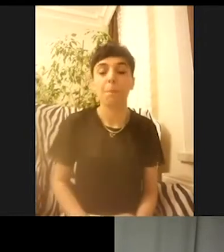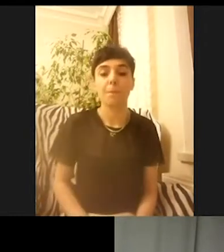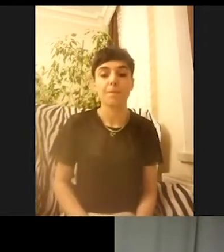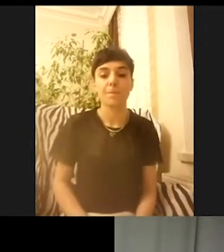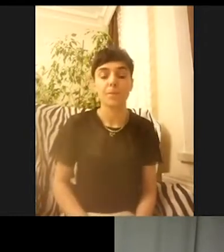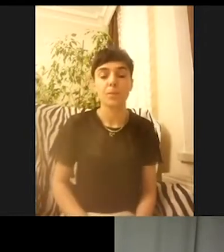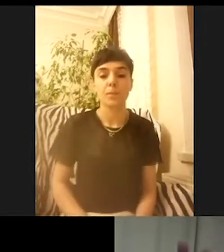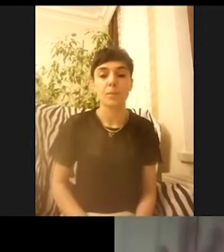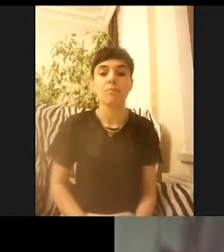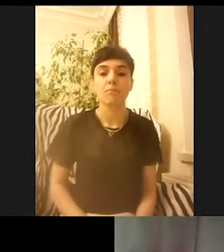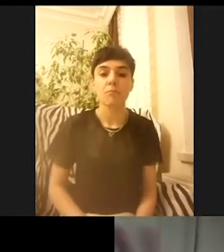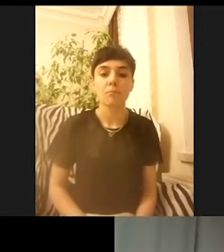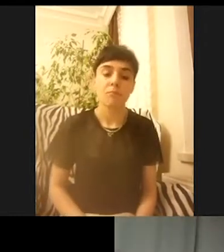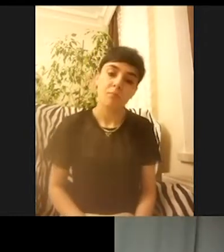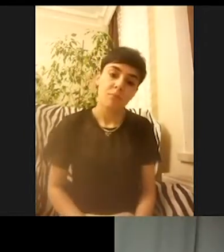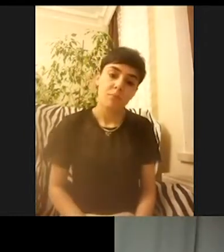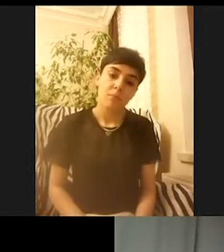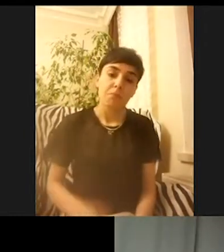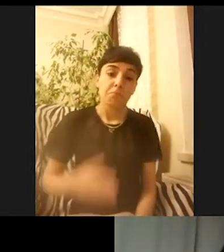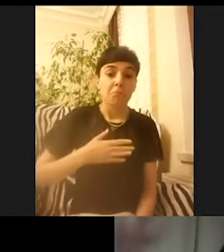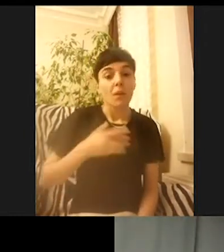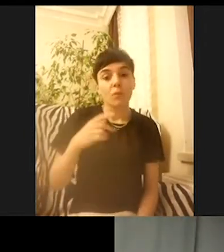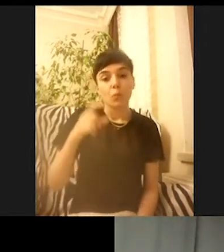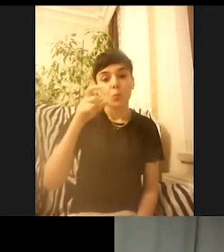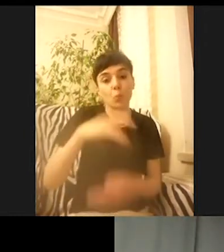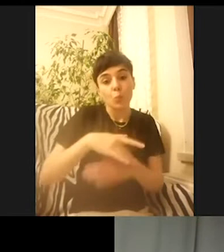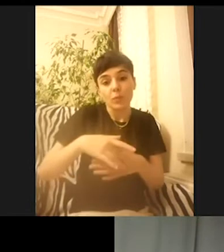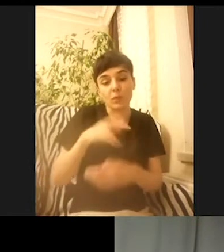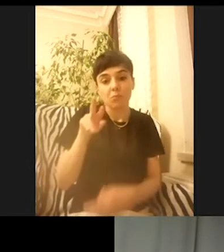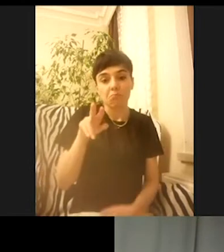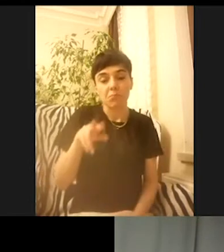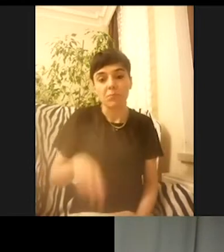this country as the country of, I don't know, out of